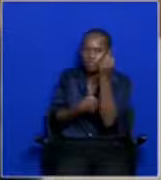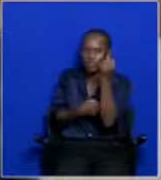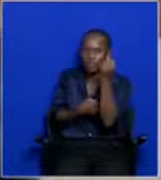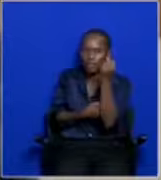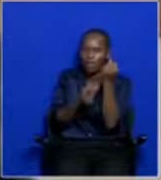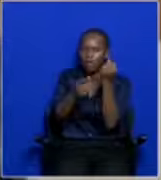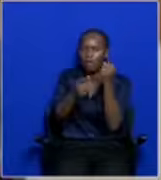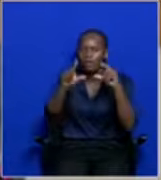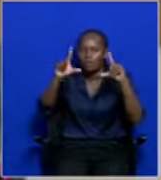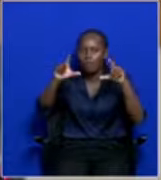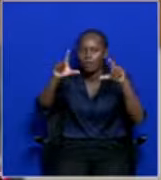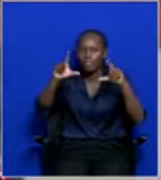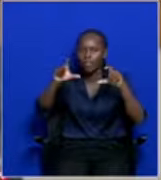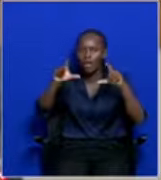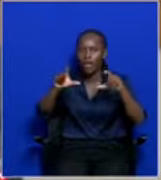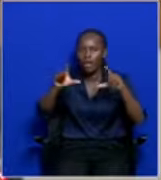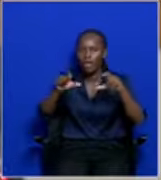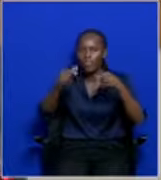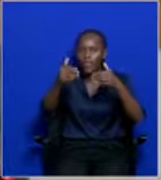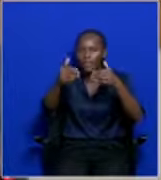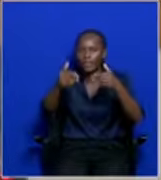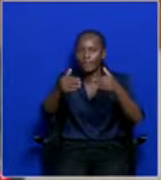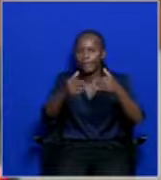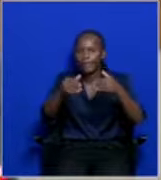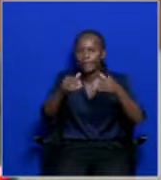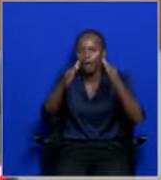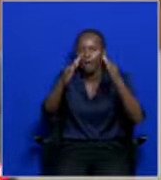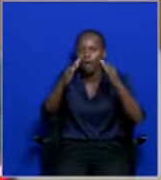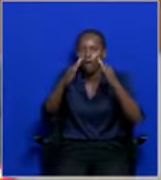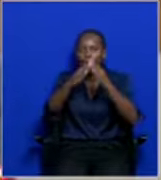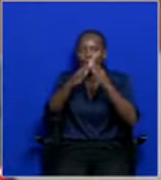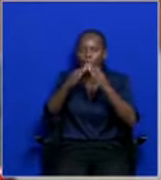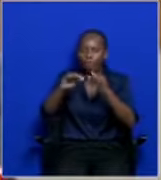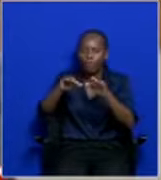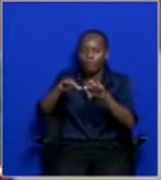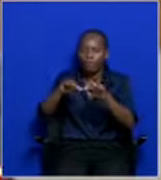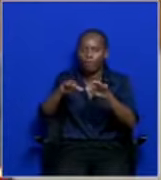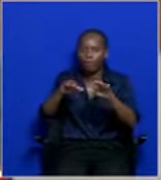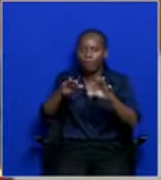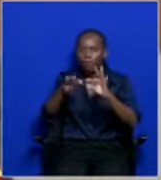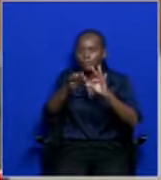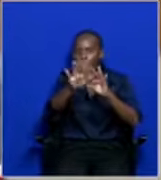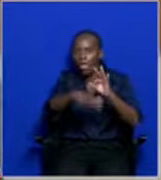staying. If we go to 355 and 356, Okay.